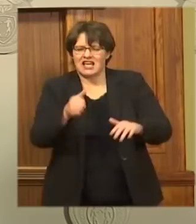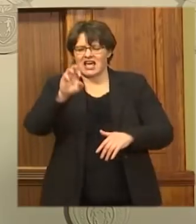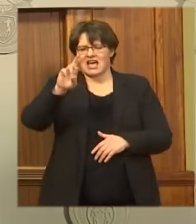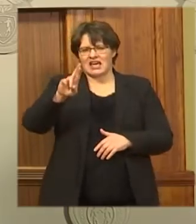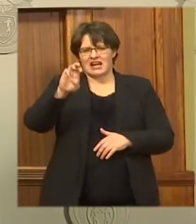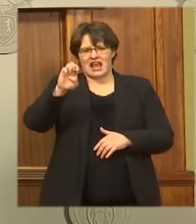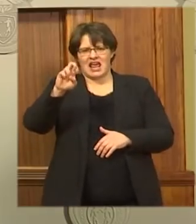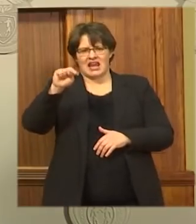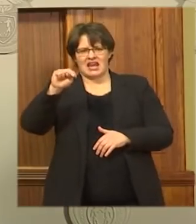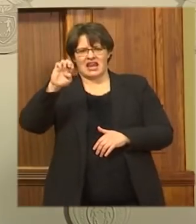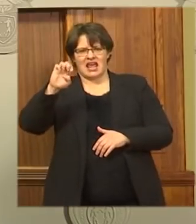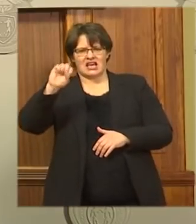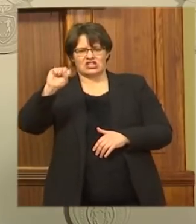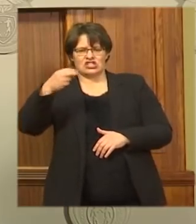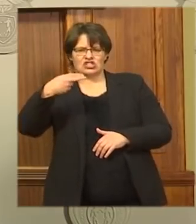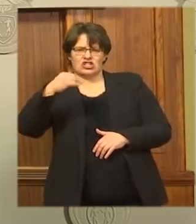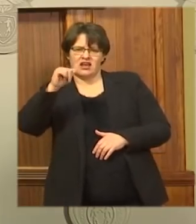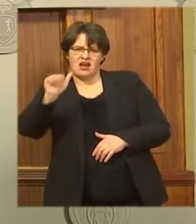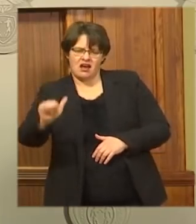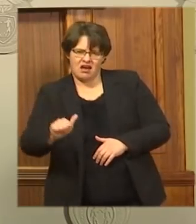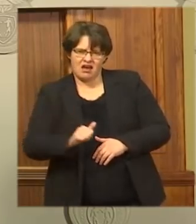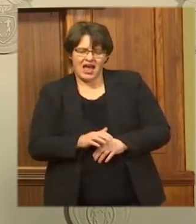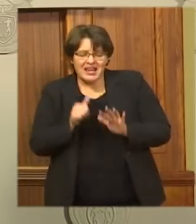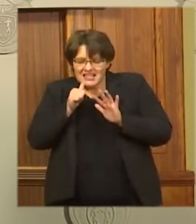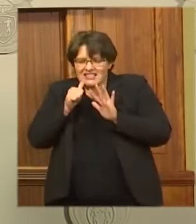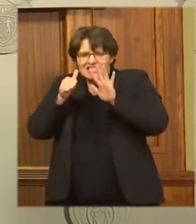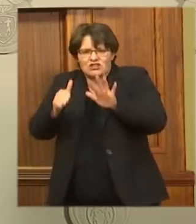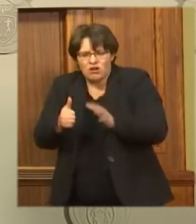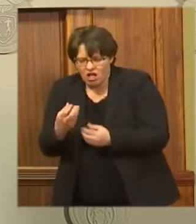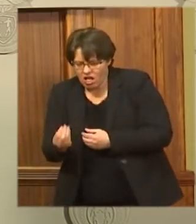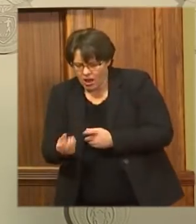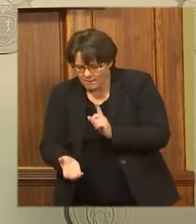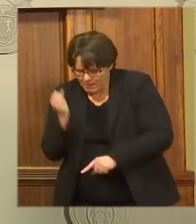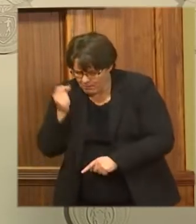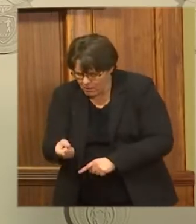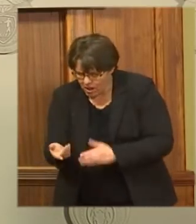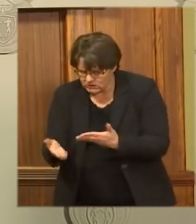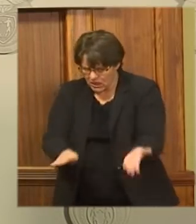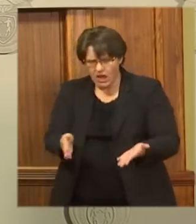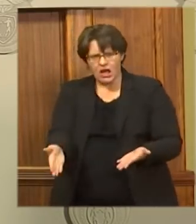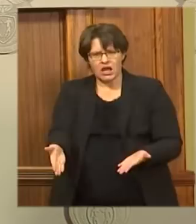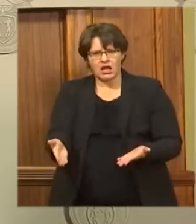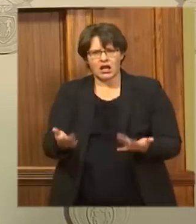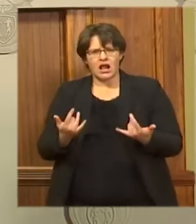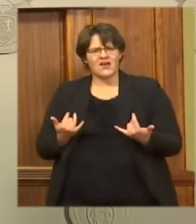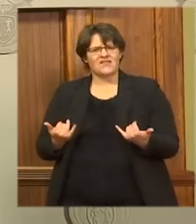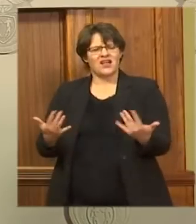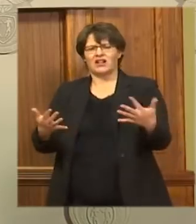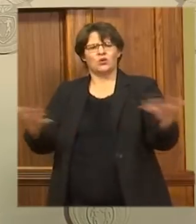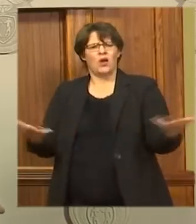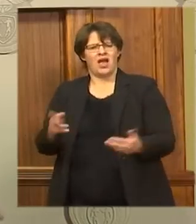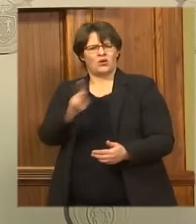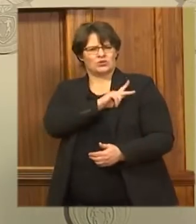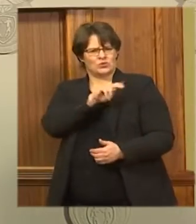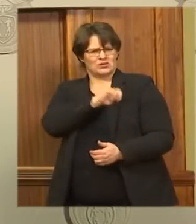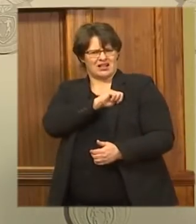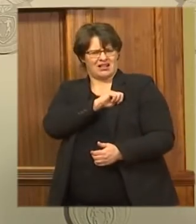Renacia Kochi and the 6-year-old child found dead in the veld in